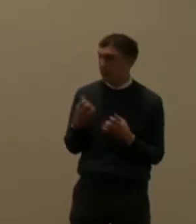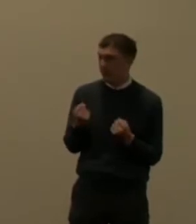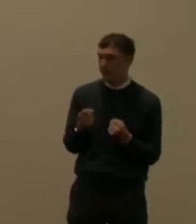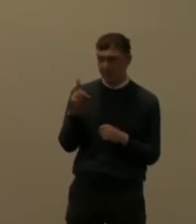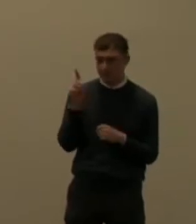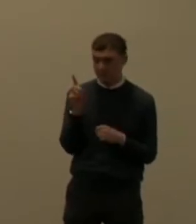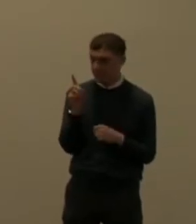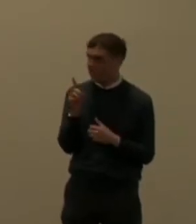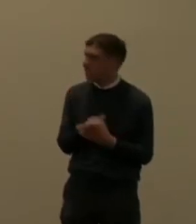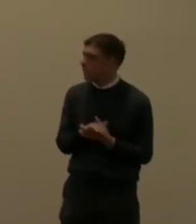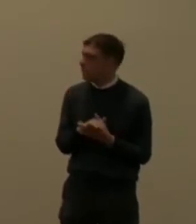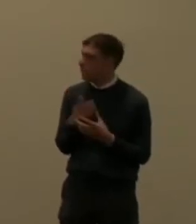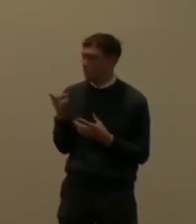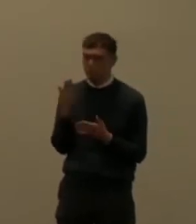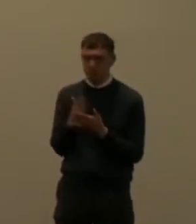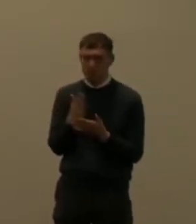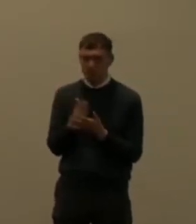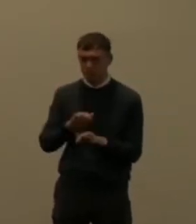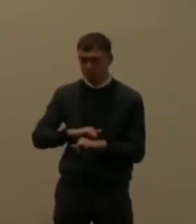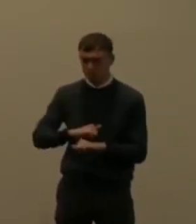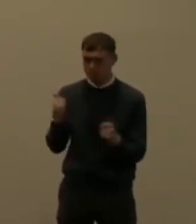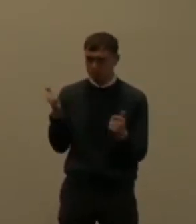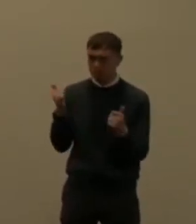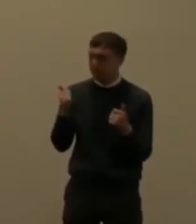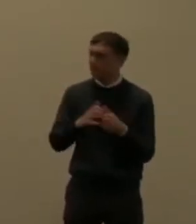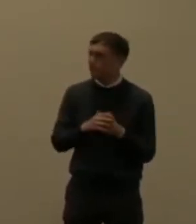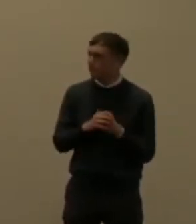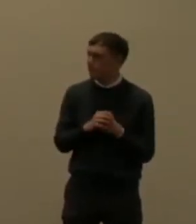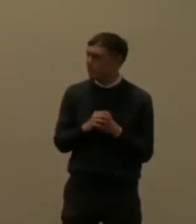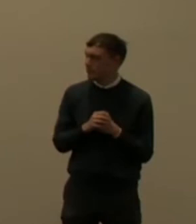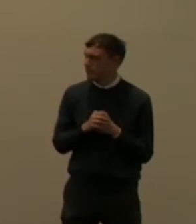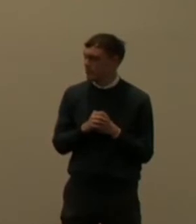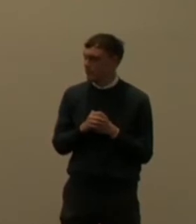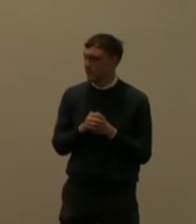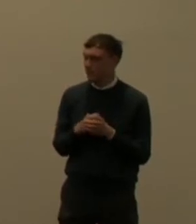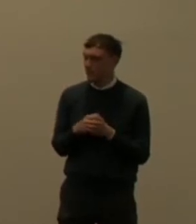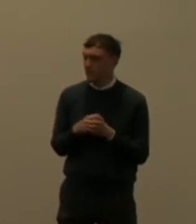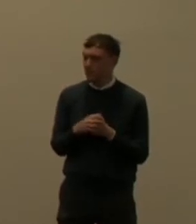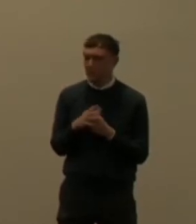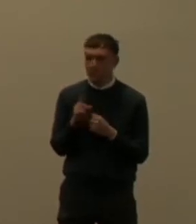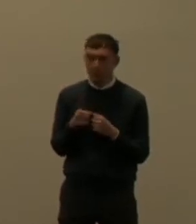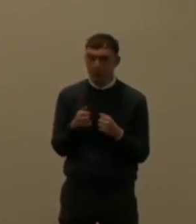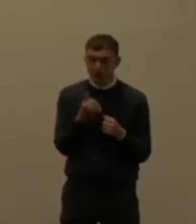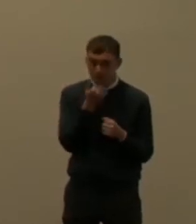one, and this one is really super, super important because it's basically we can update an